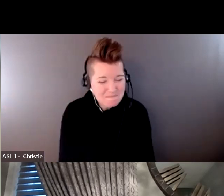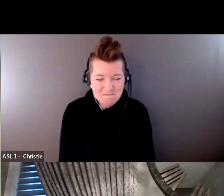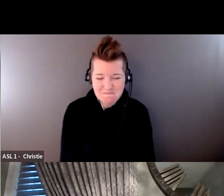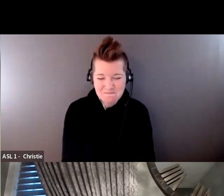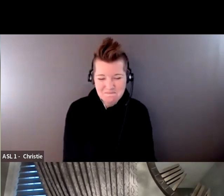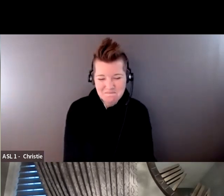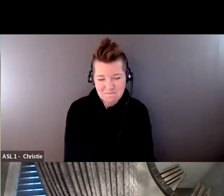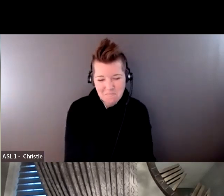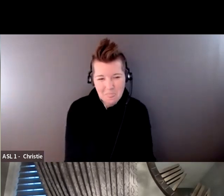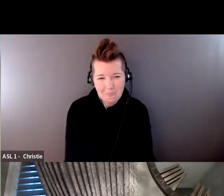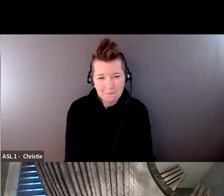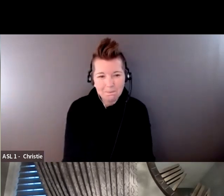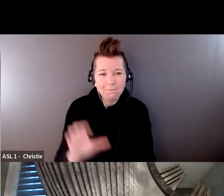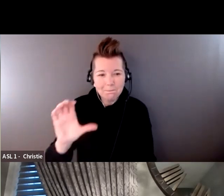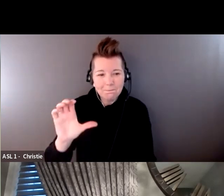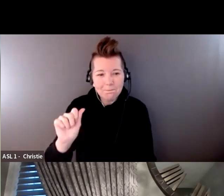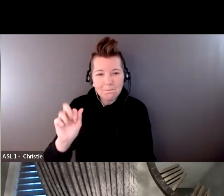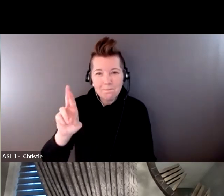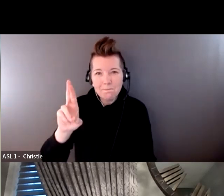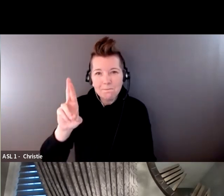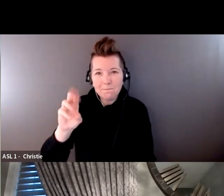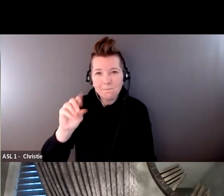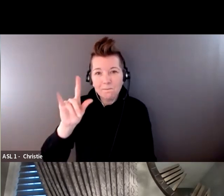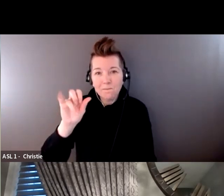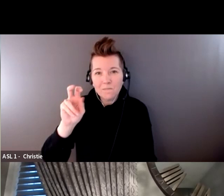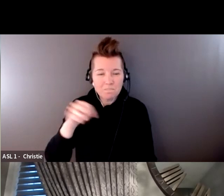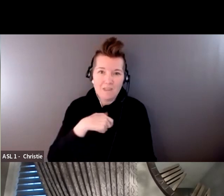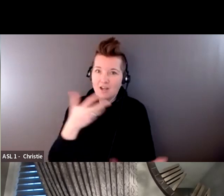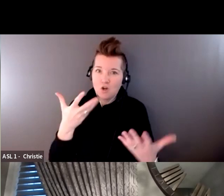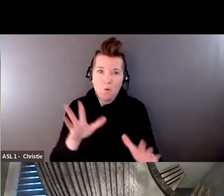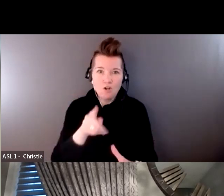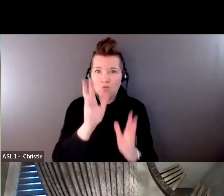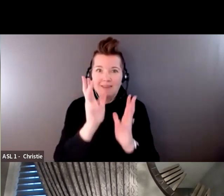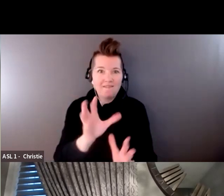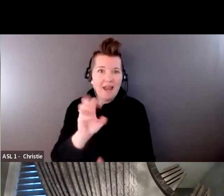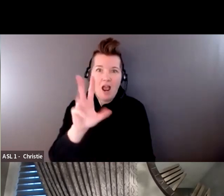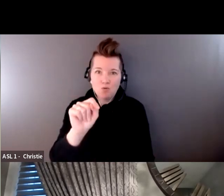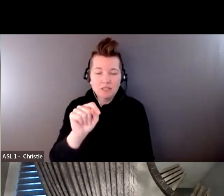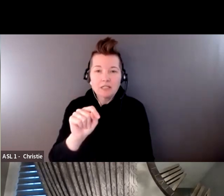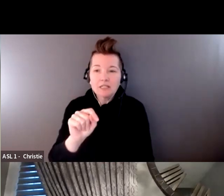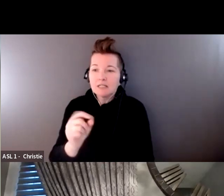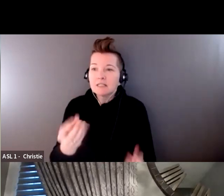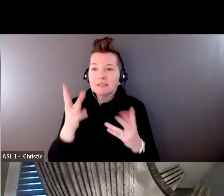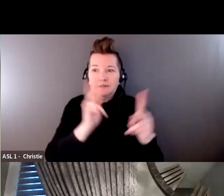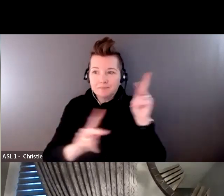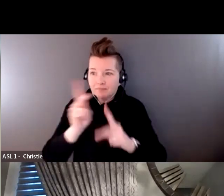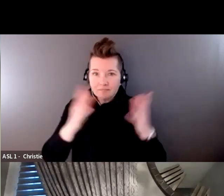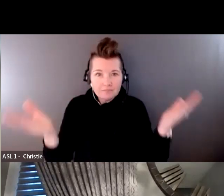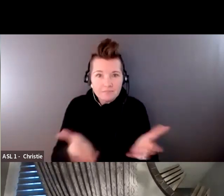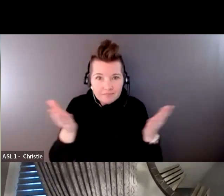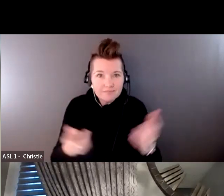want to leave Carolyn out of this, because I know we have so many viewers here today. So I want to make sure that you have a chance